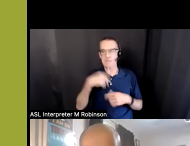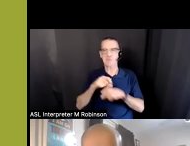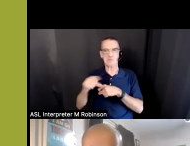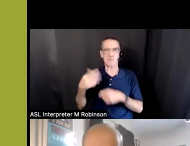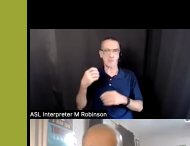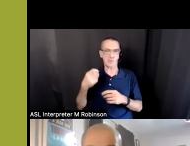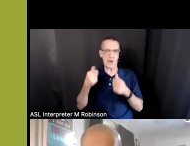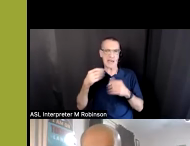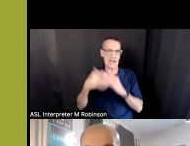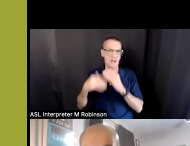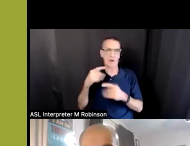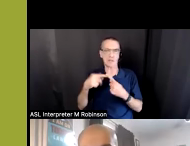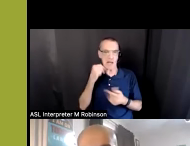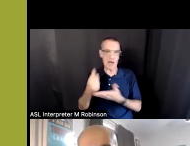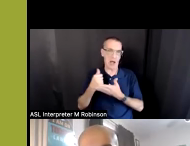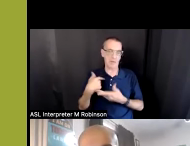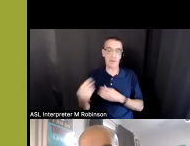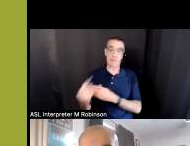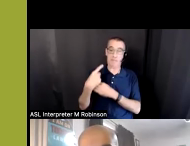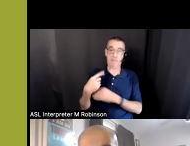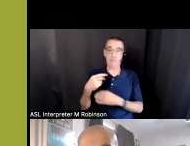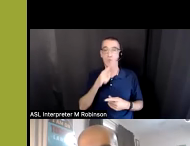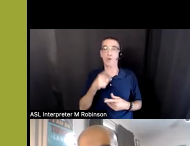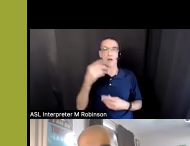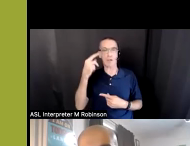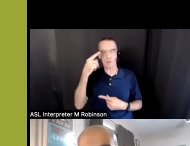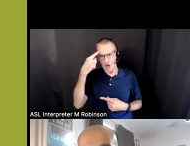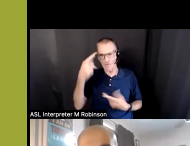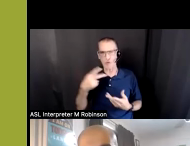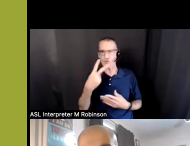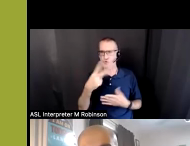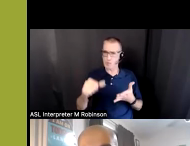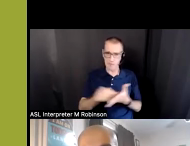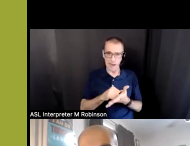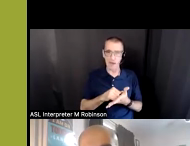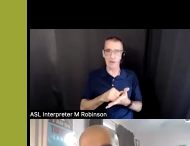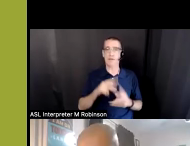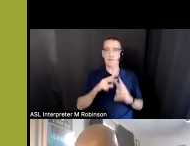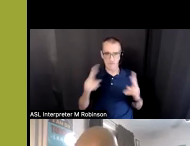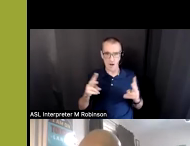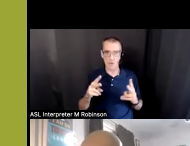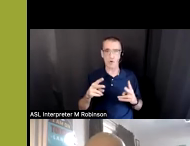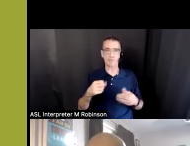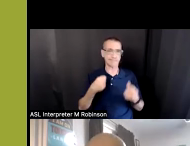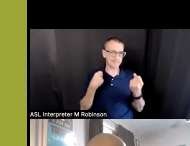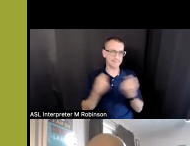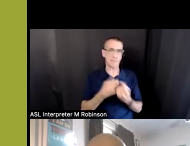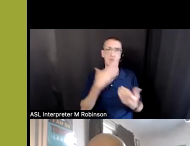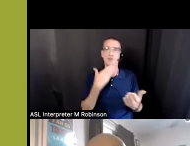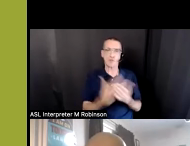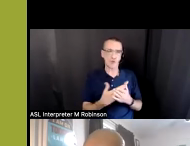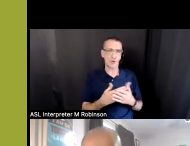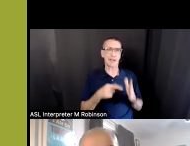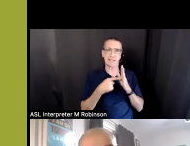and see if she can help us on this. And she sent back a really thoughtful, like 2 pages of very concrete examples